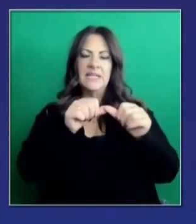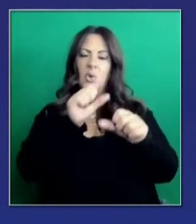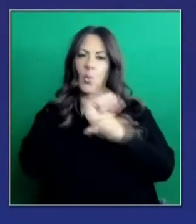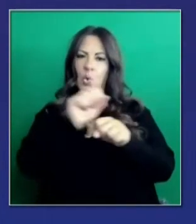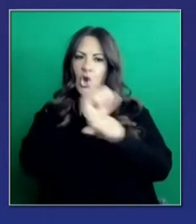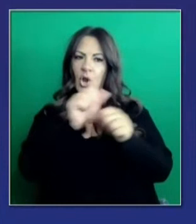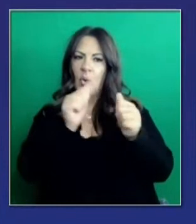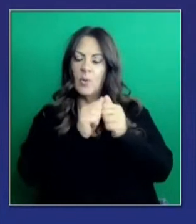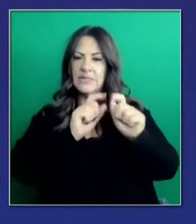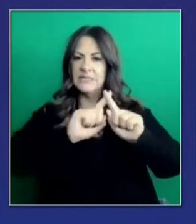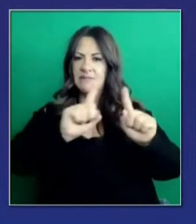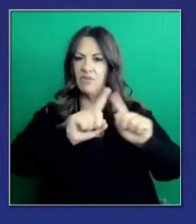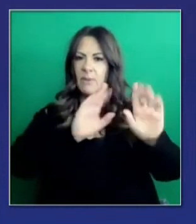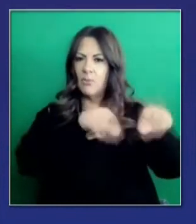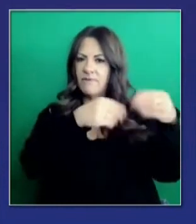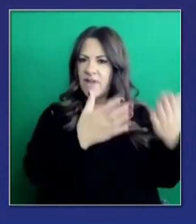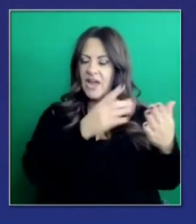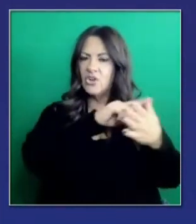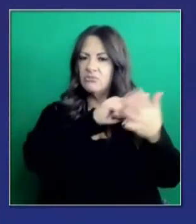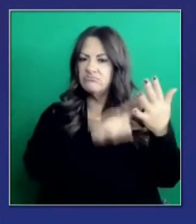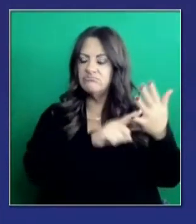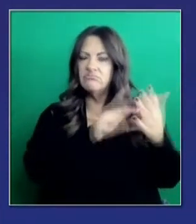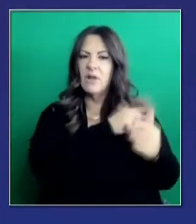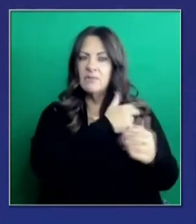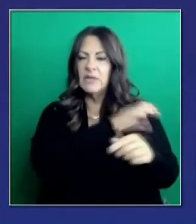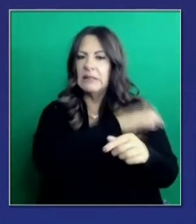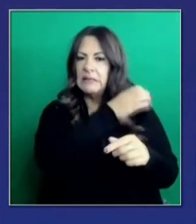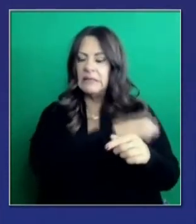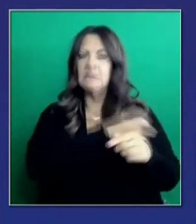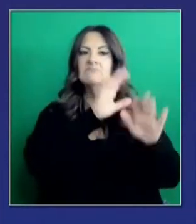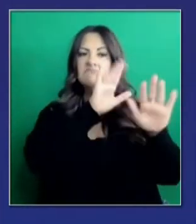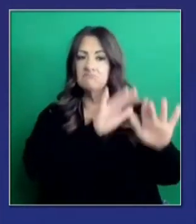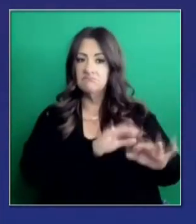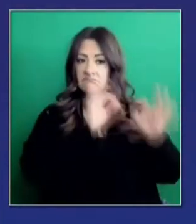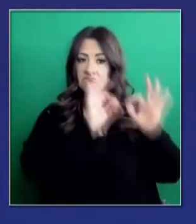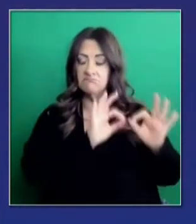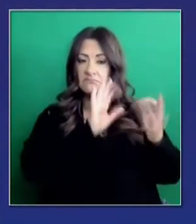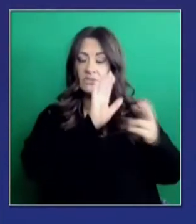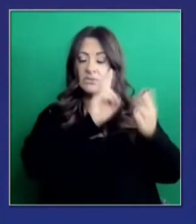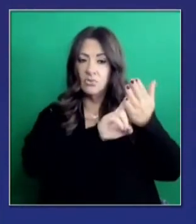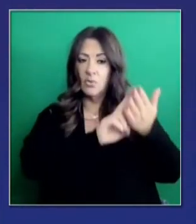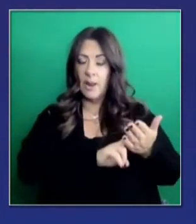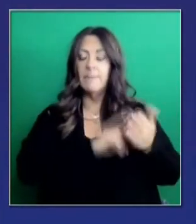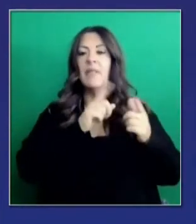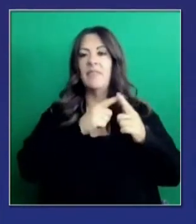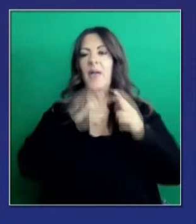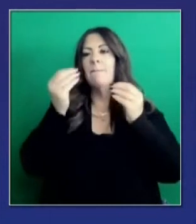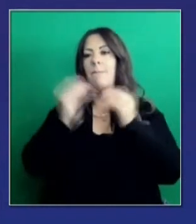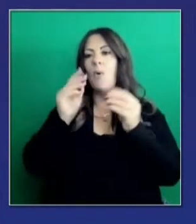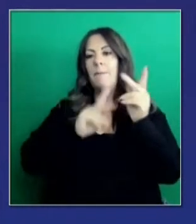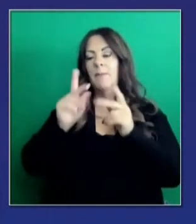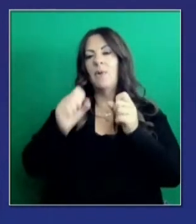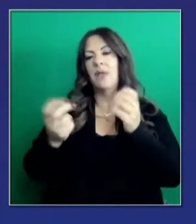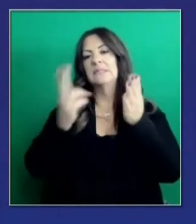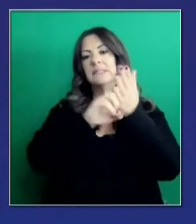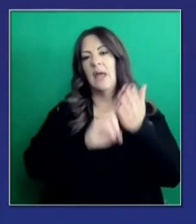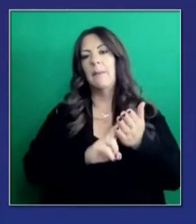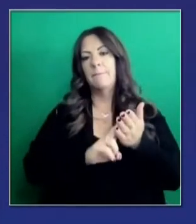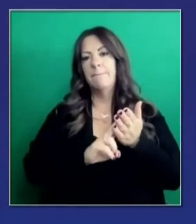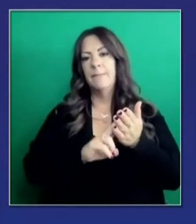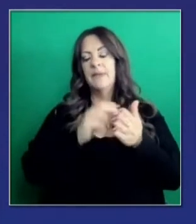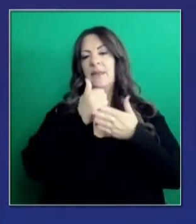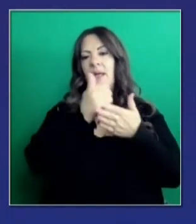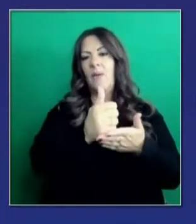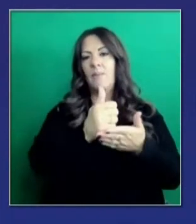continue to advance the cause of getting more and more people to participate. And we look forward to, again, getting this out statewide